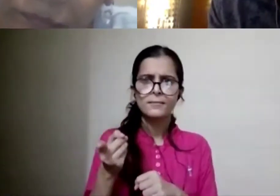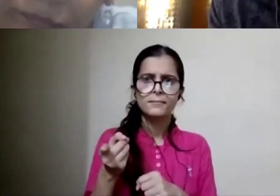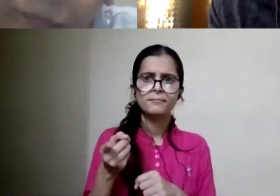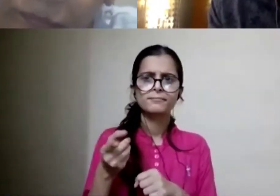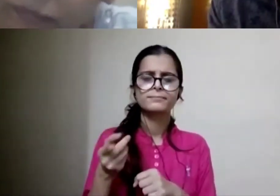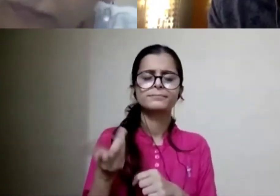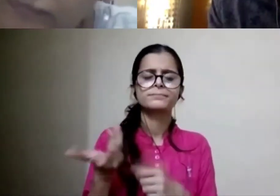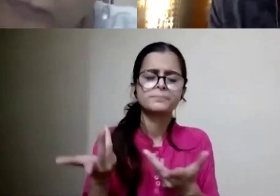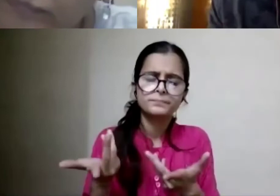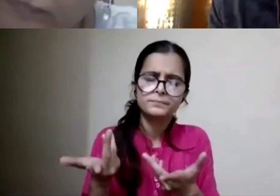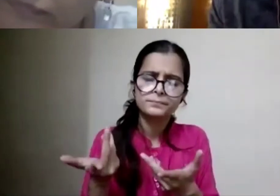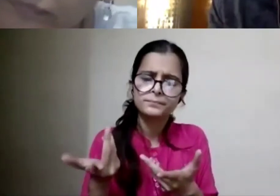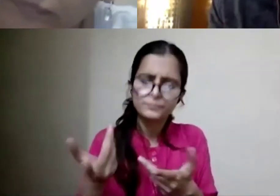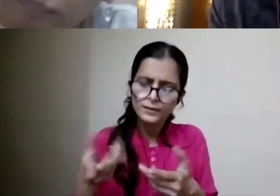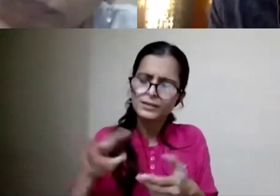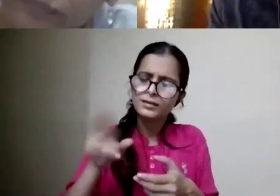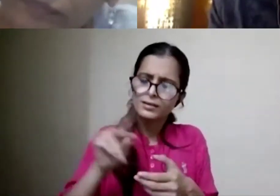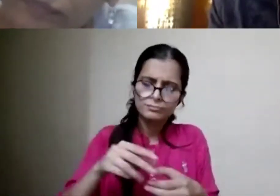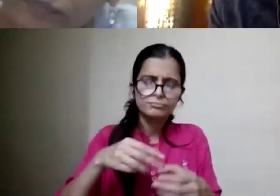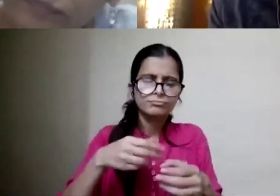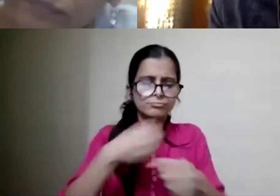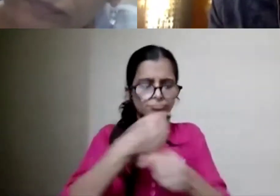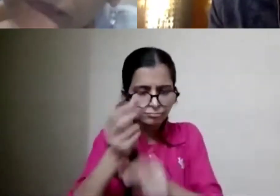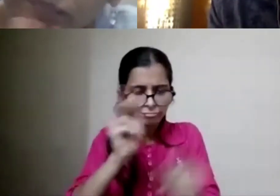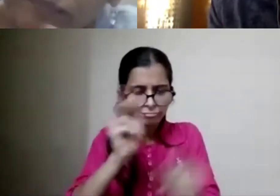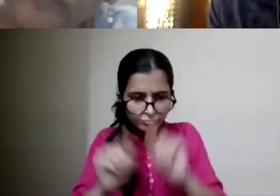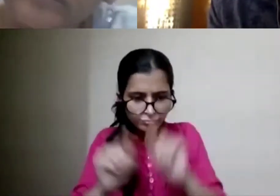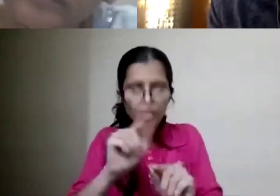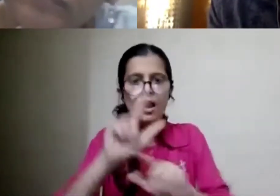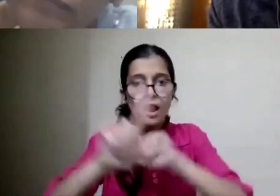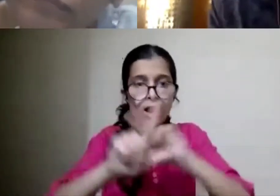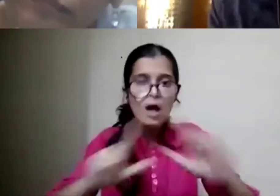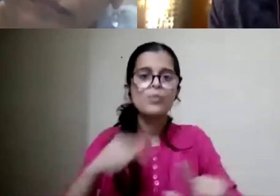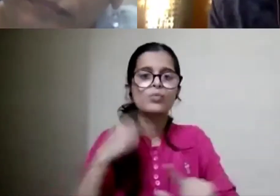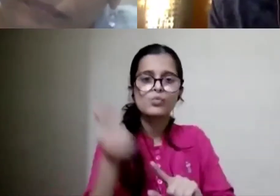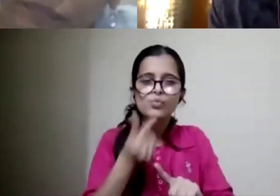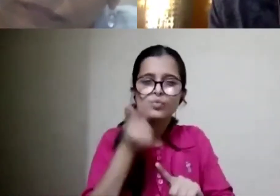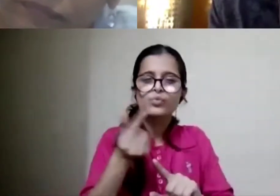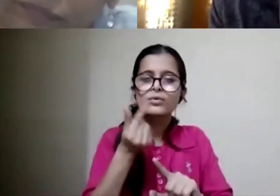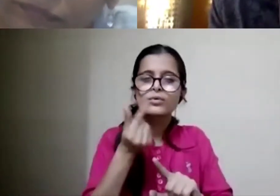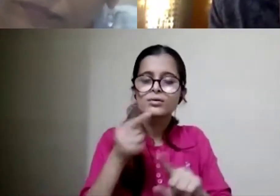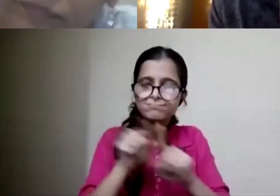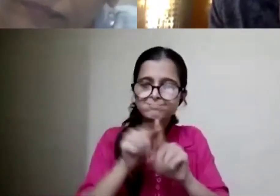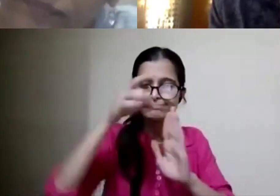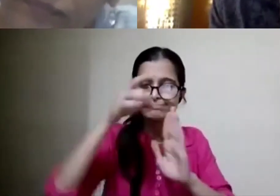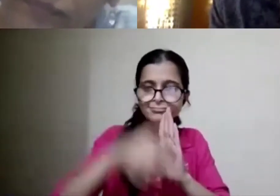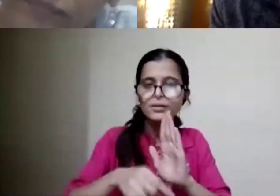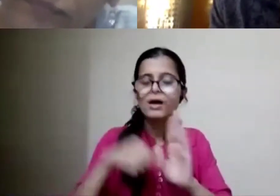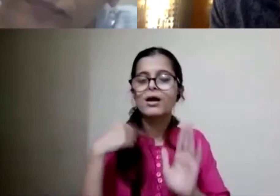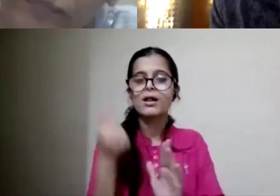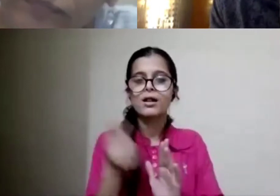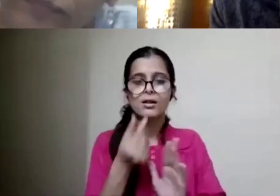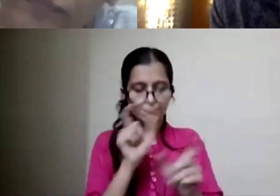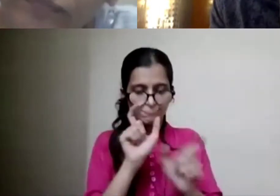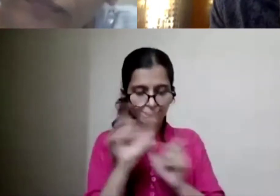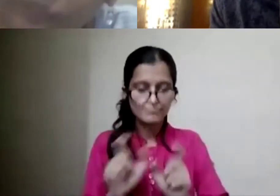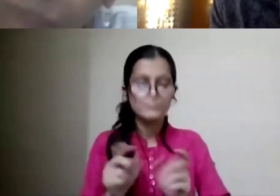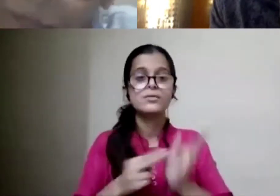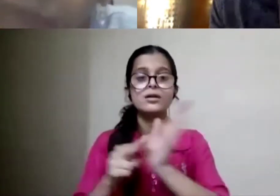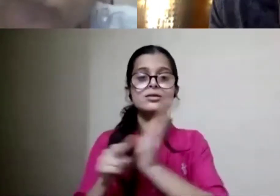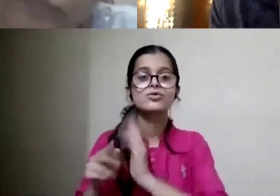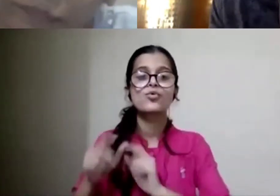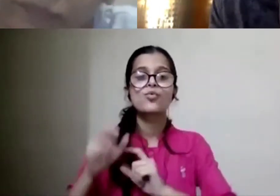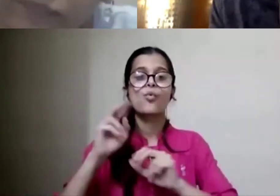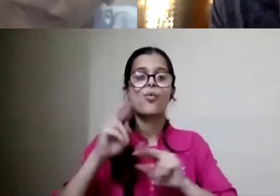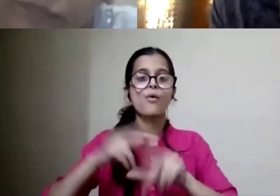by reiterating this very language, they're amplifying or intensifying the othering nature of language? So what